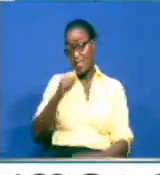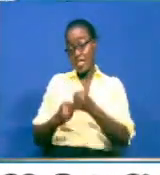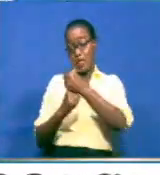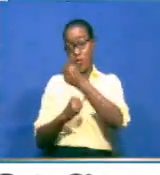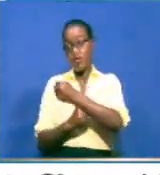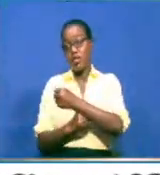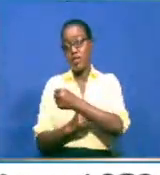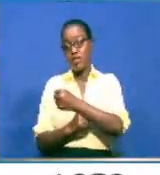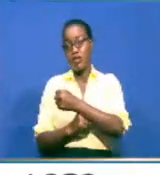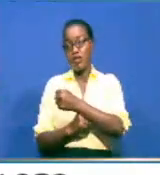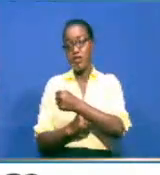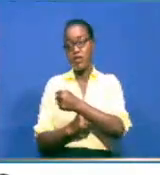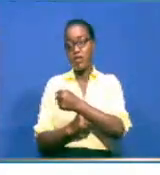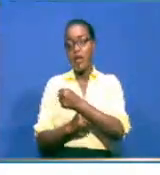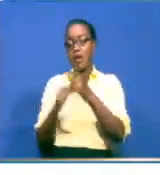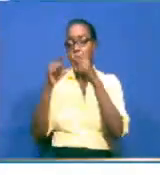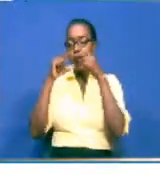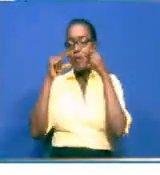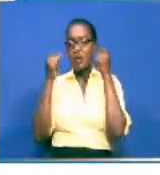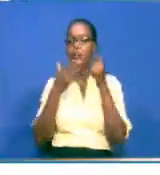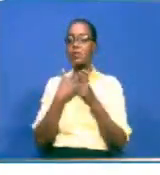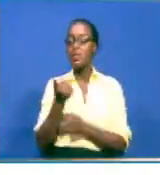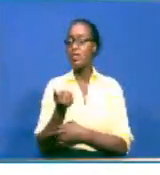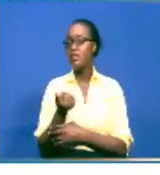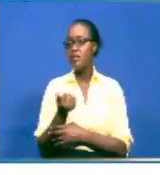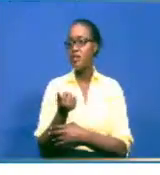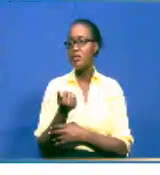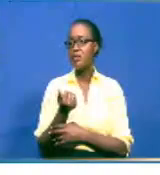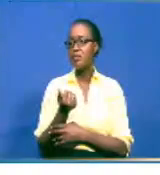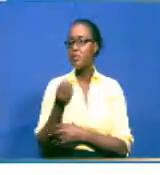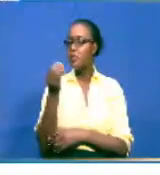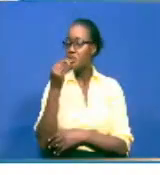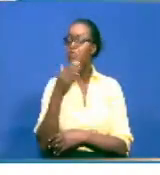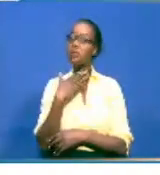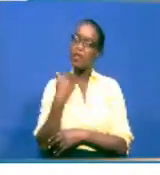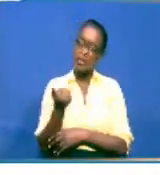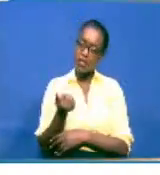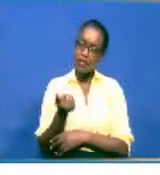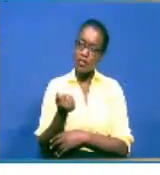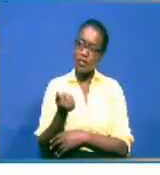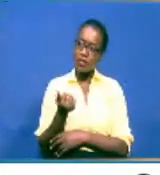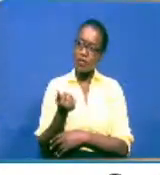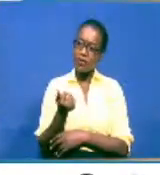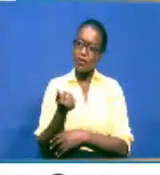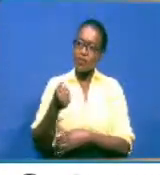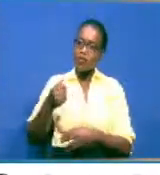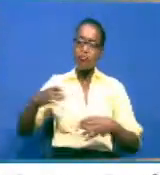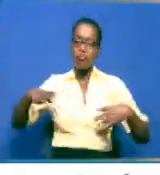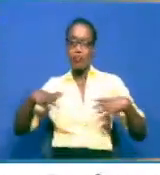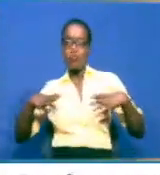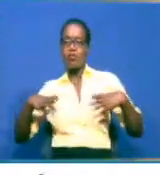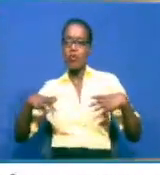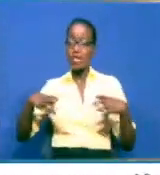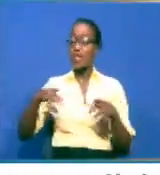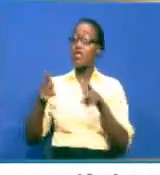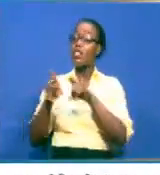and they want masks. Mm-hmm. They were telling me that they want food. They were telling me that they want crutches. And they actually